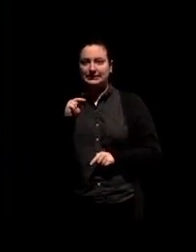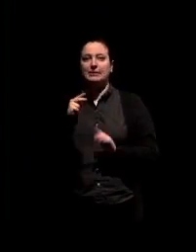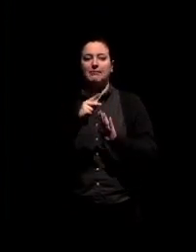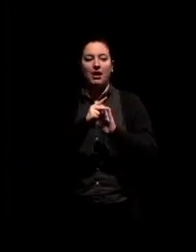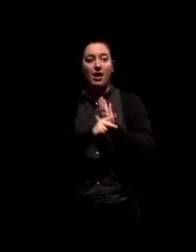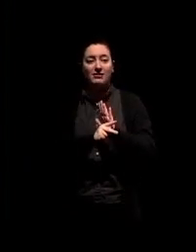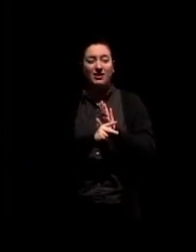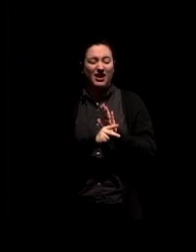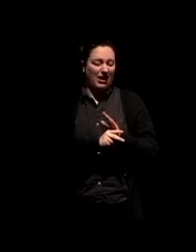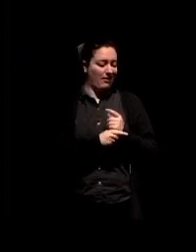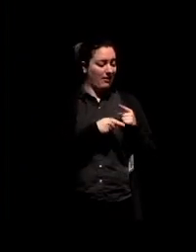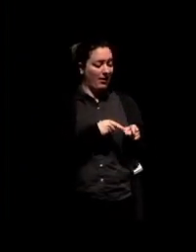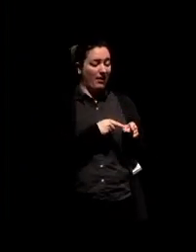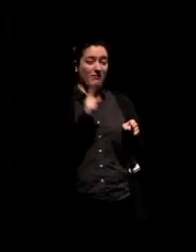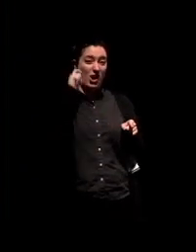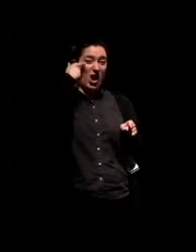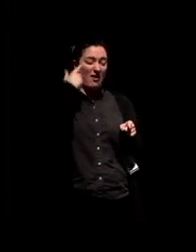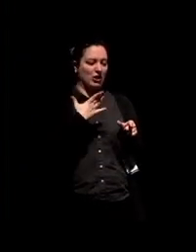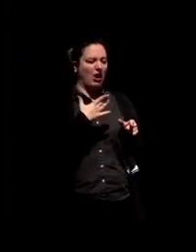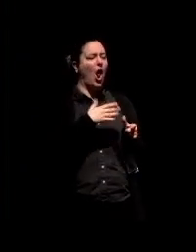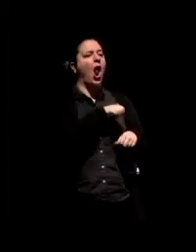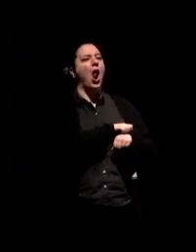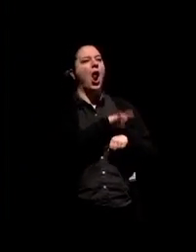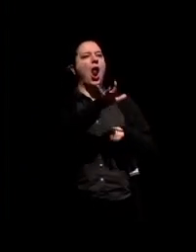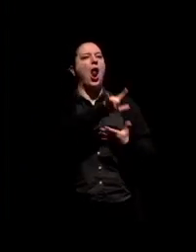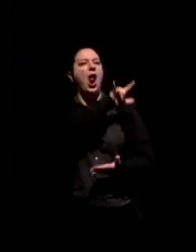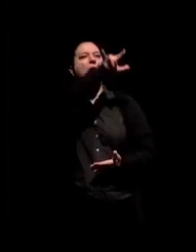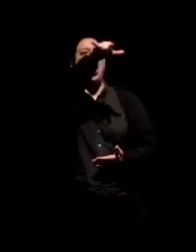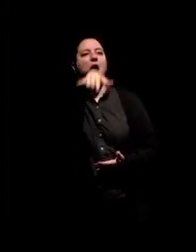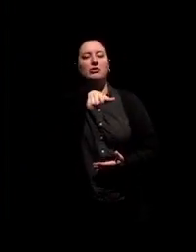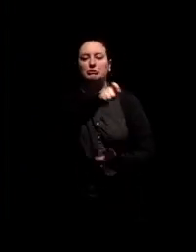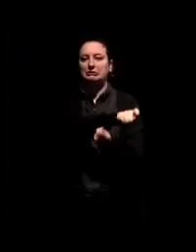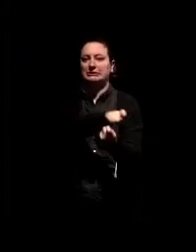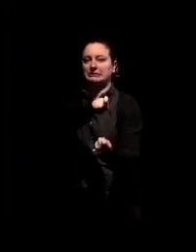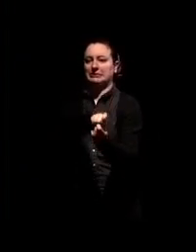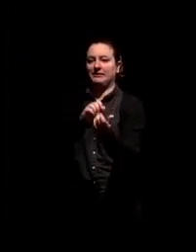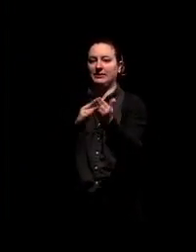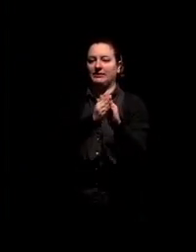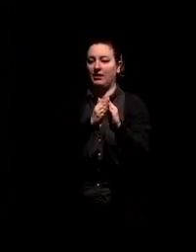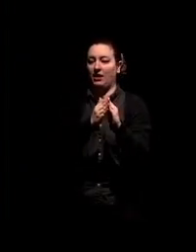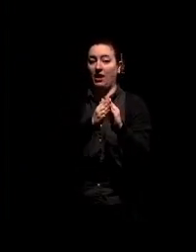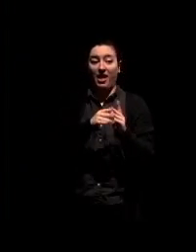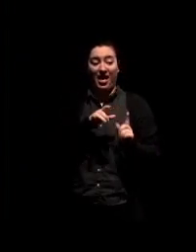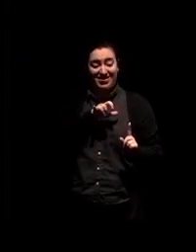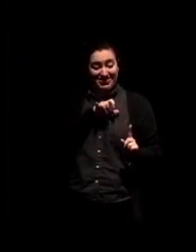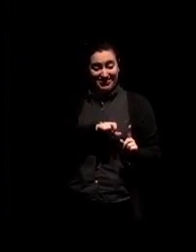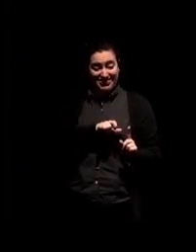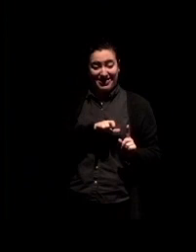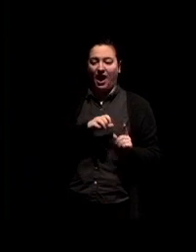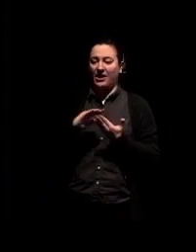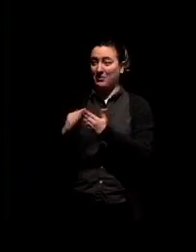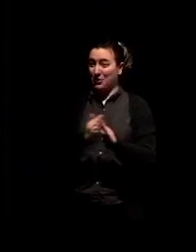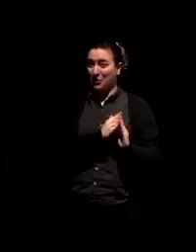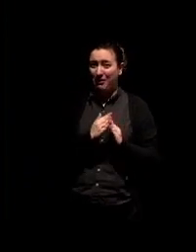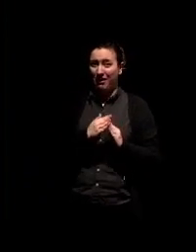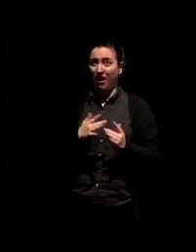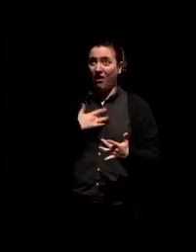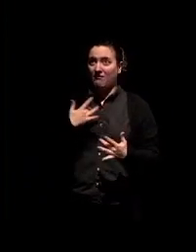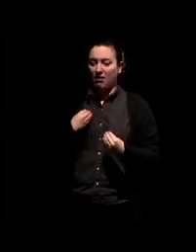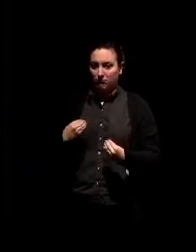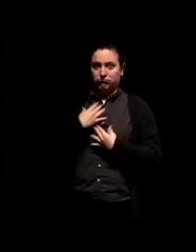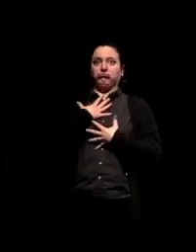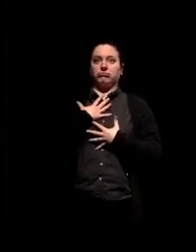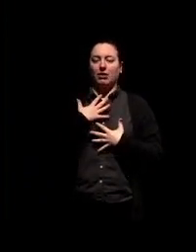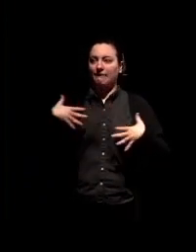to sanctuary cities, this incites fear and anxiety among immigrant communities in those places. Issues